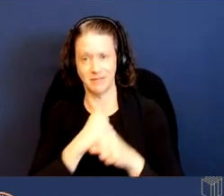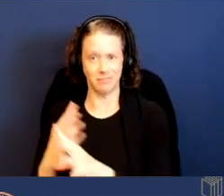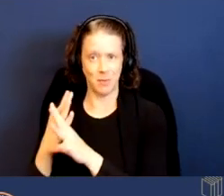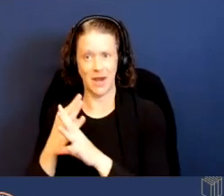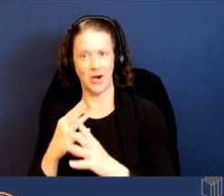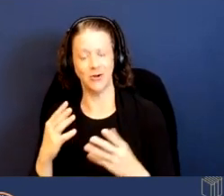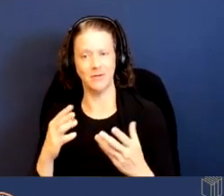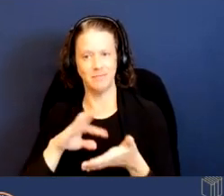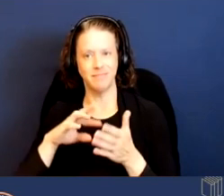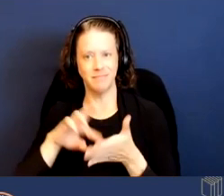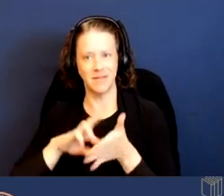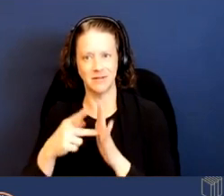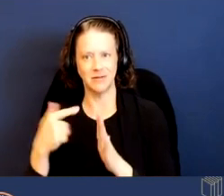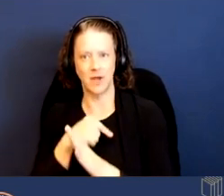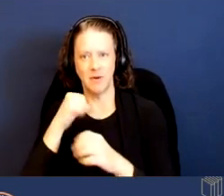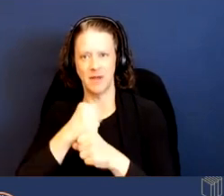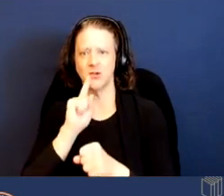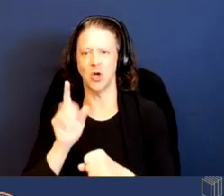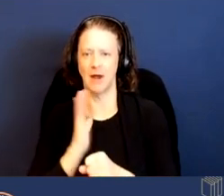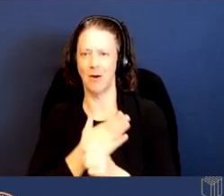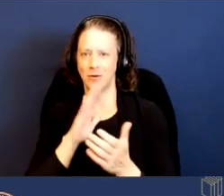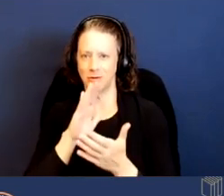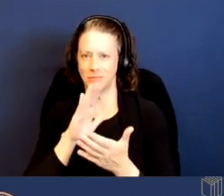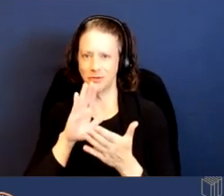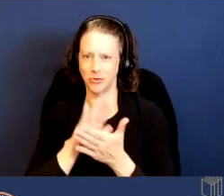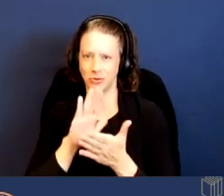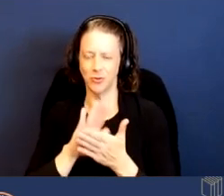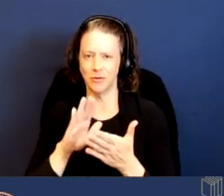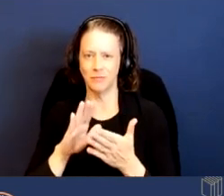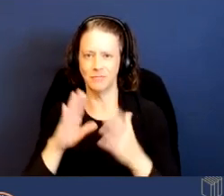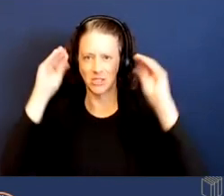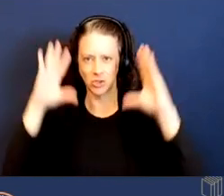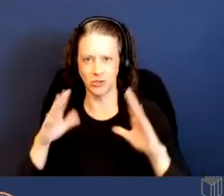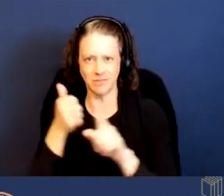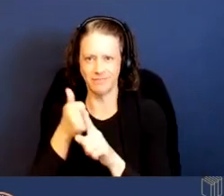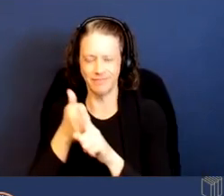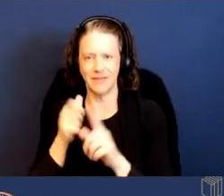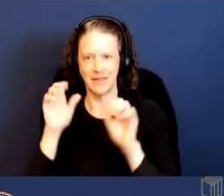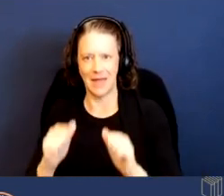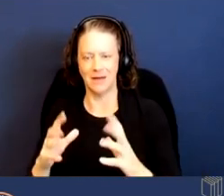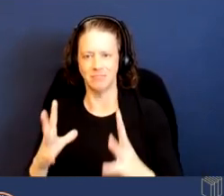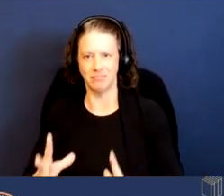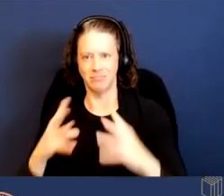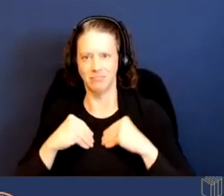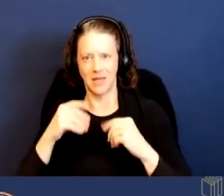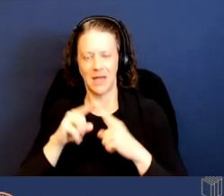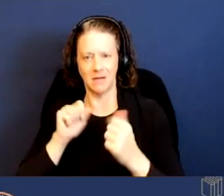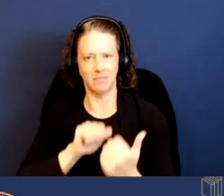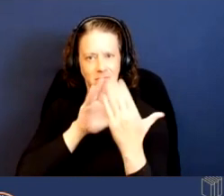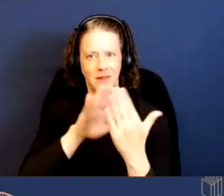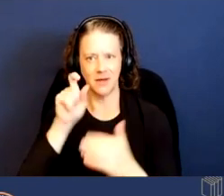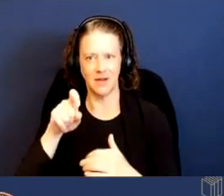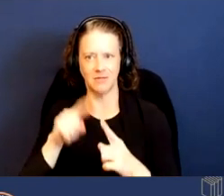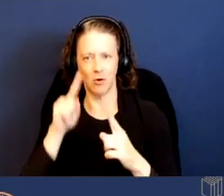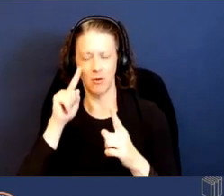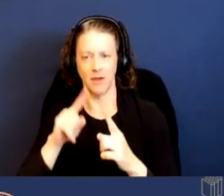they really feel ready to accept and address the needs of the spectrum of diverse learners that walk through the door into their